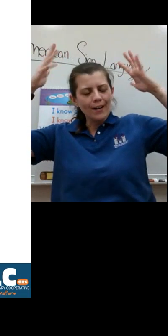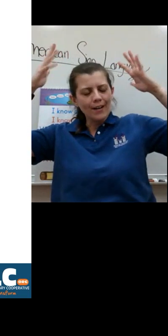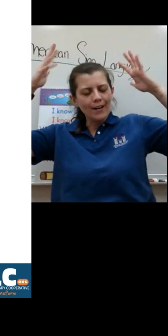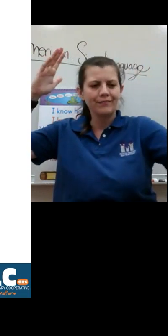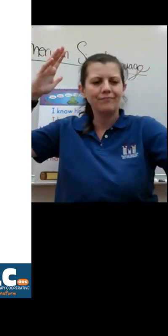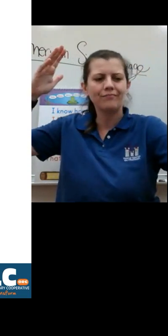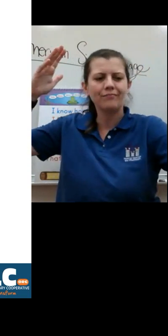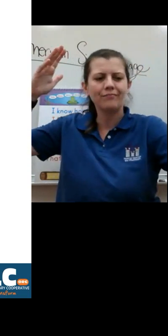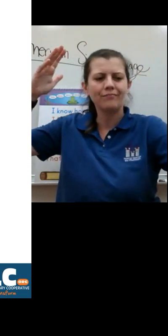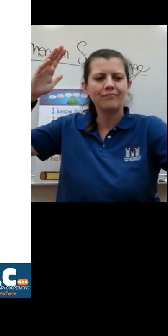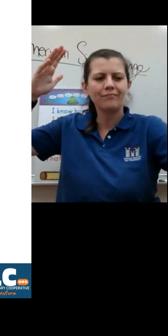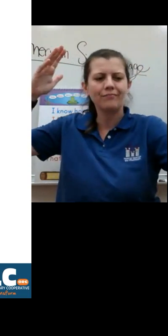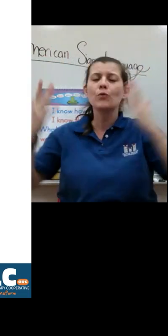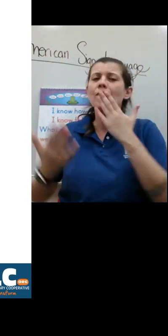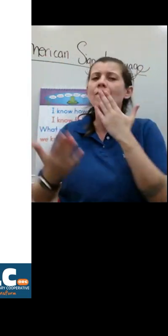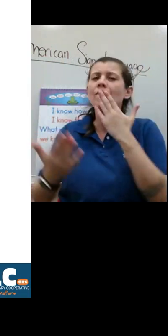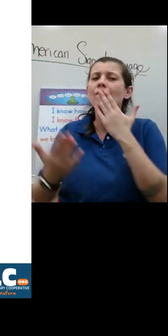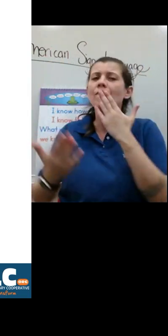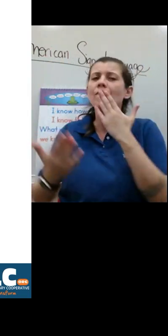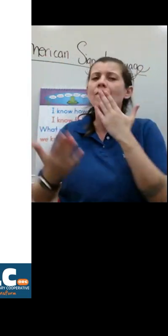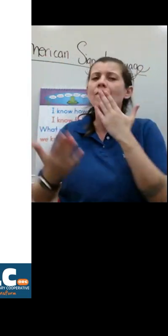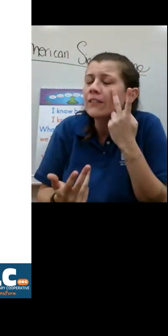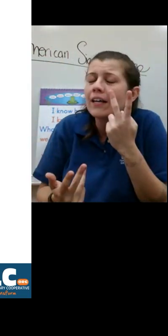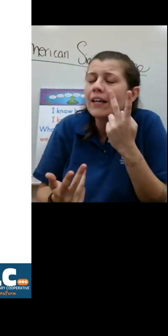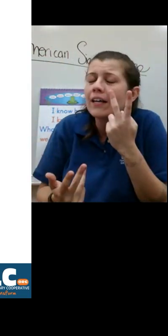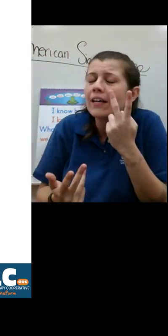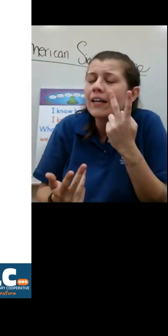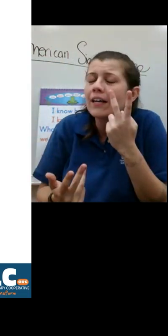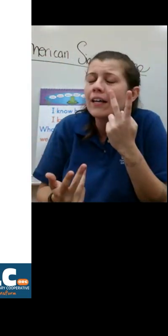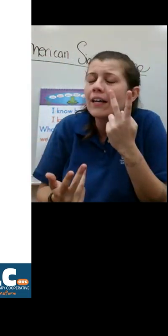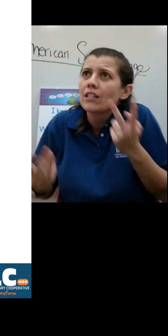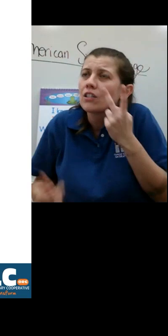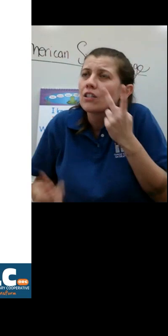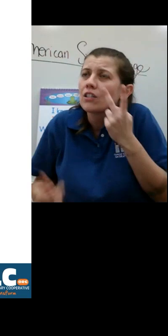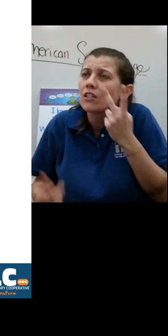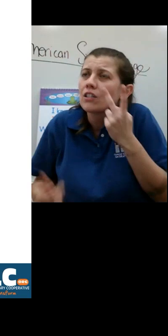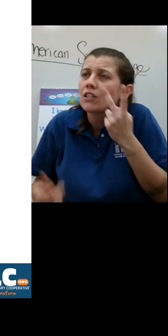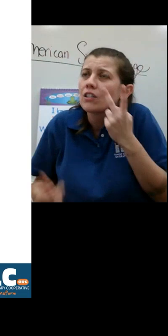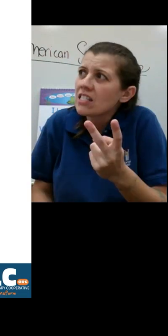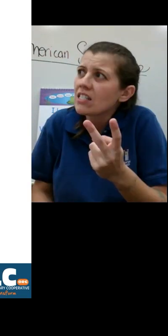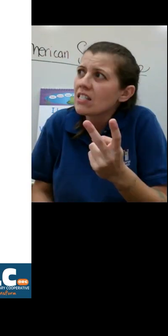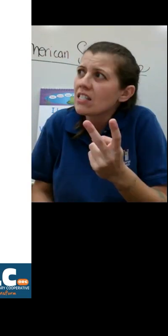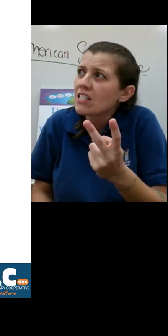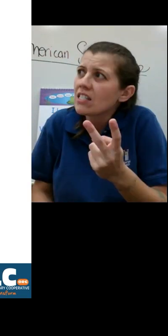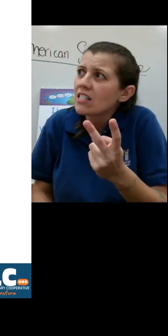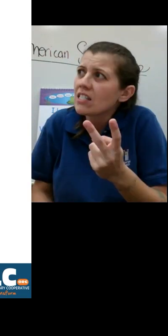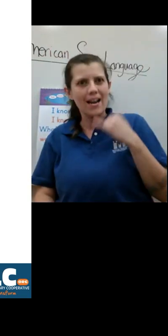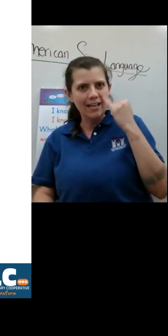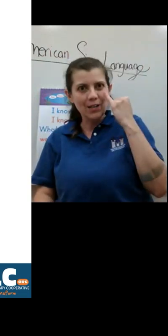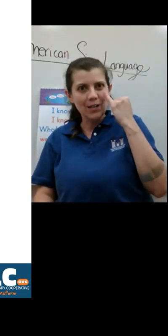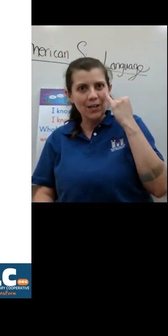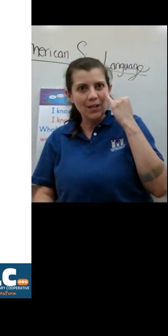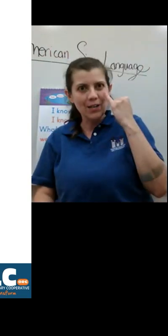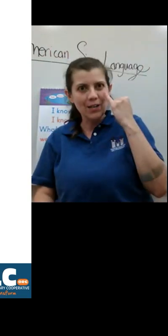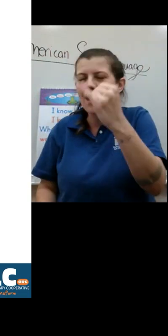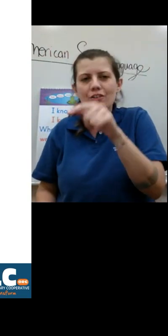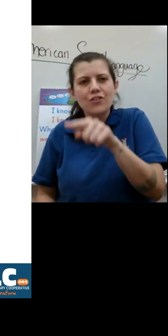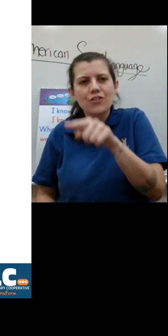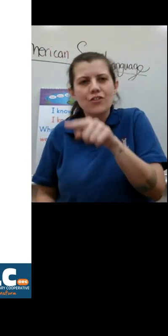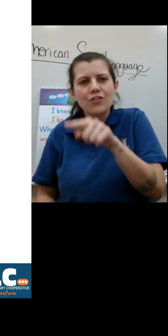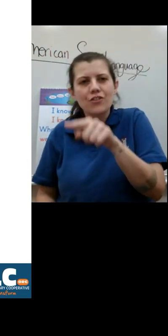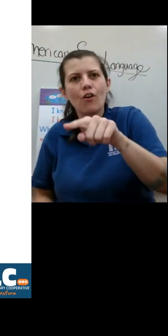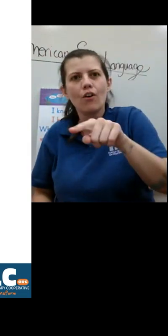Good job, everybody. You're doing very good, even if I can't see you, but I can